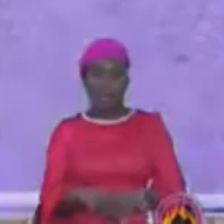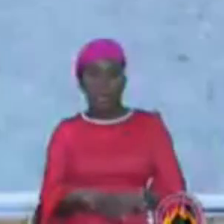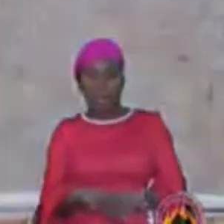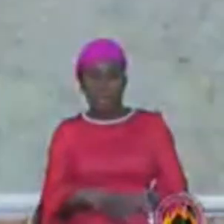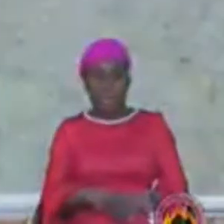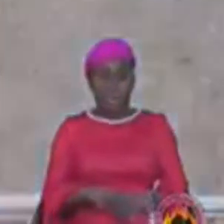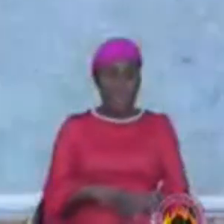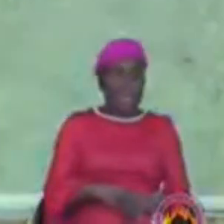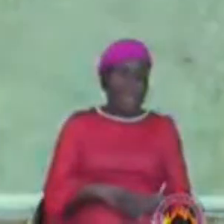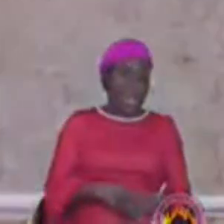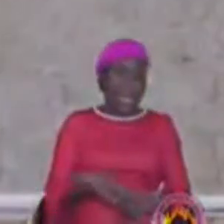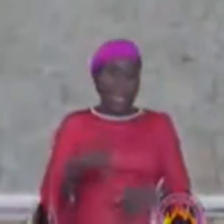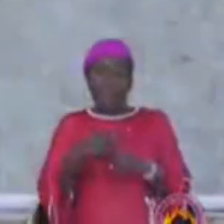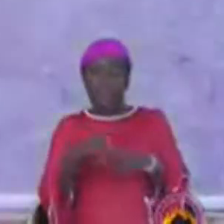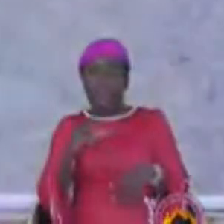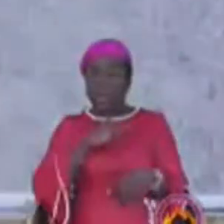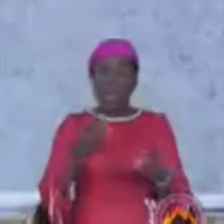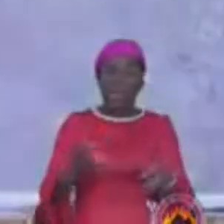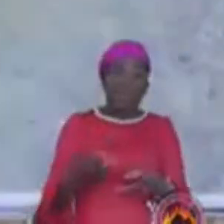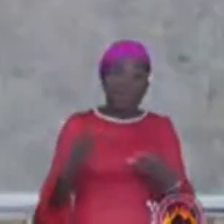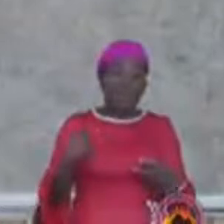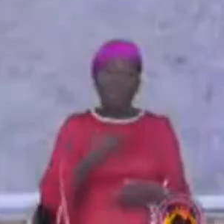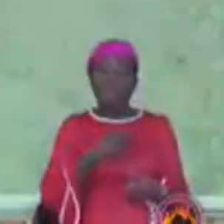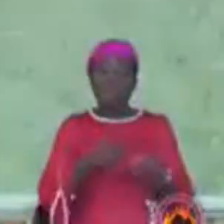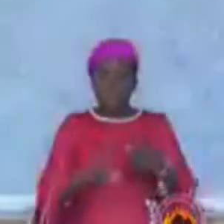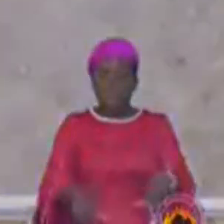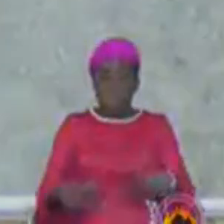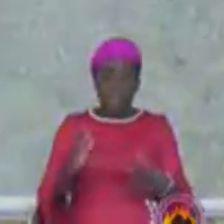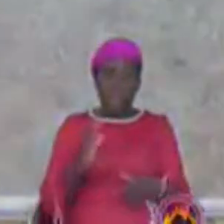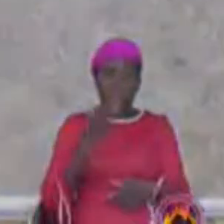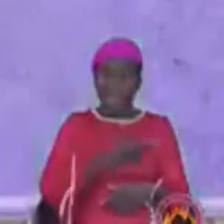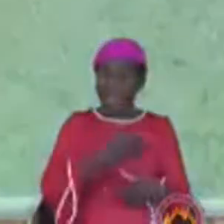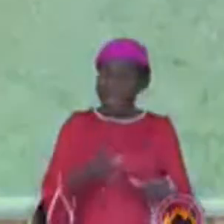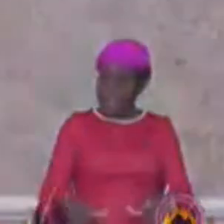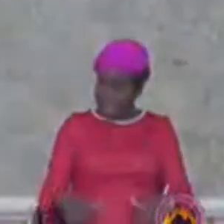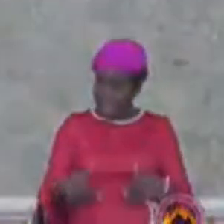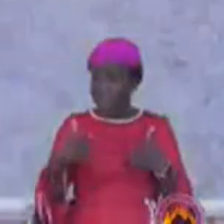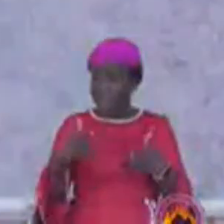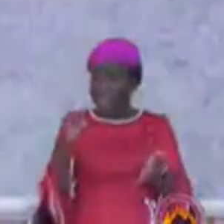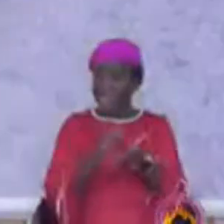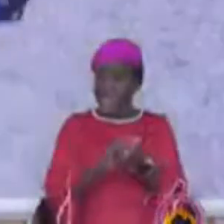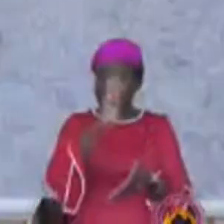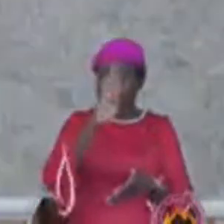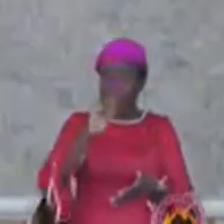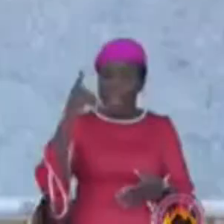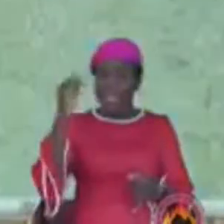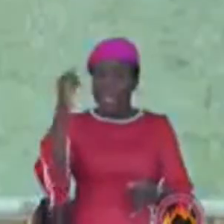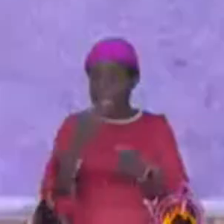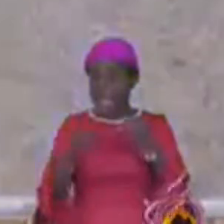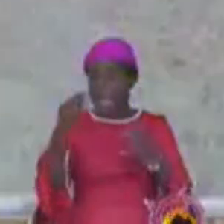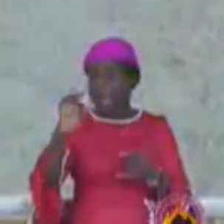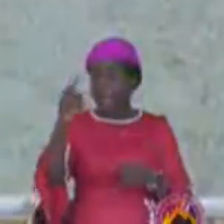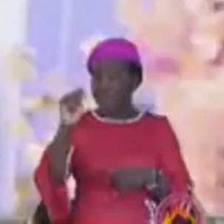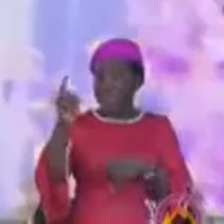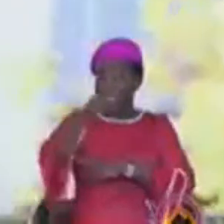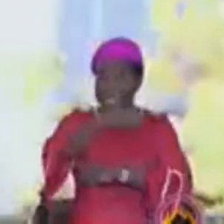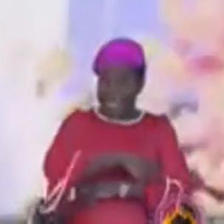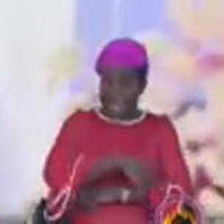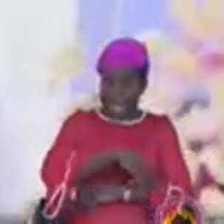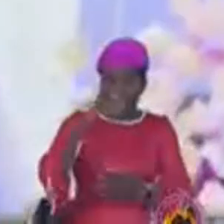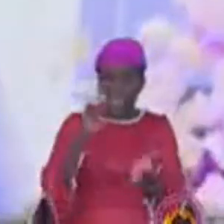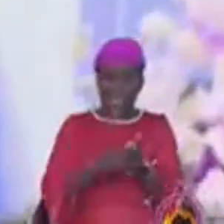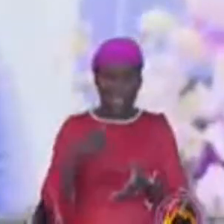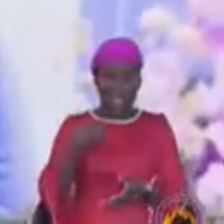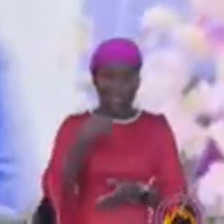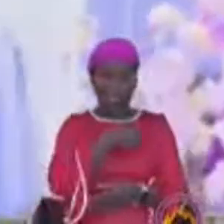But I want us to live our life that by the end of the day, that we will hear